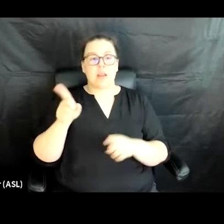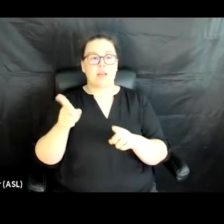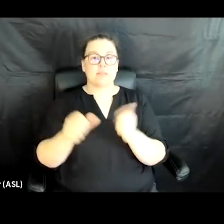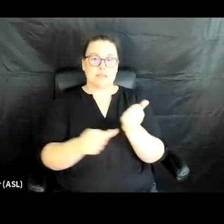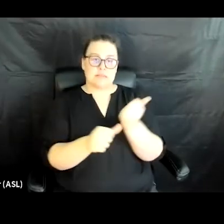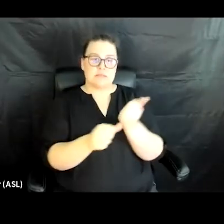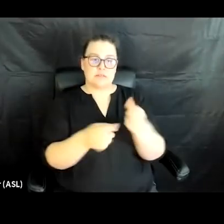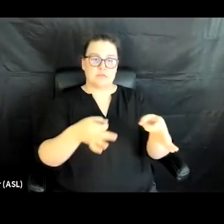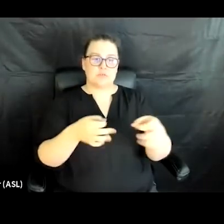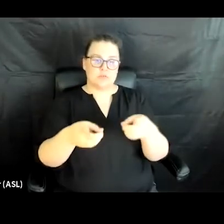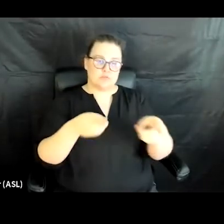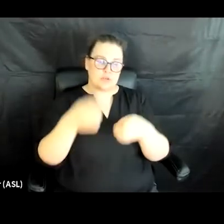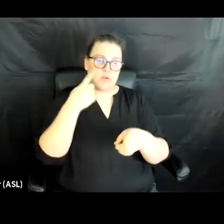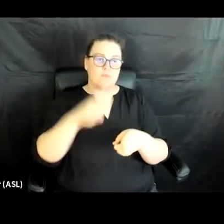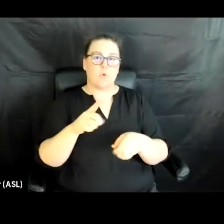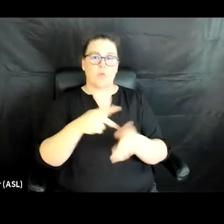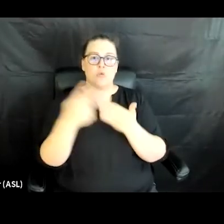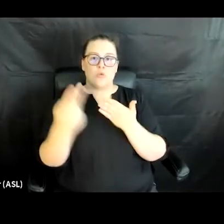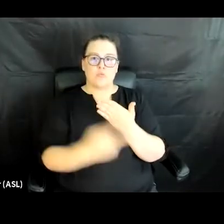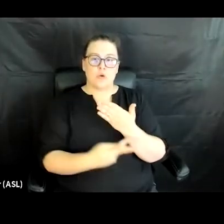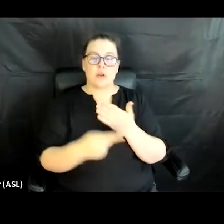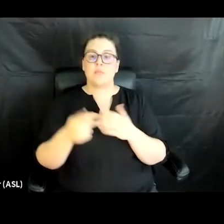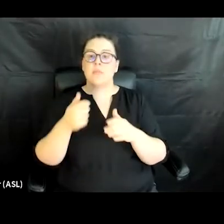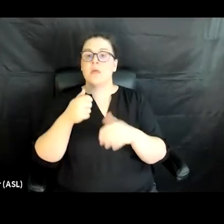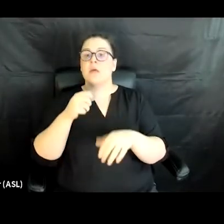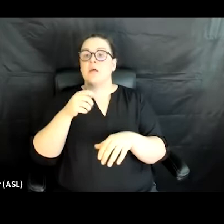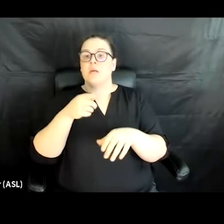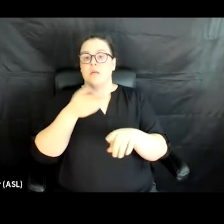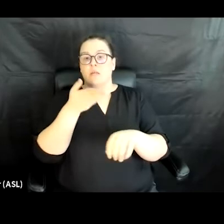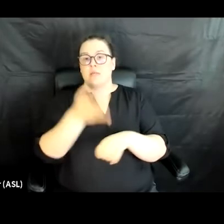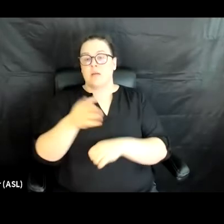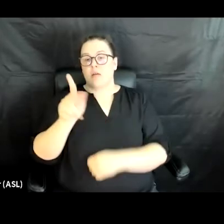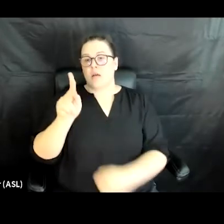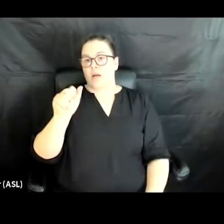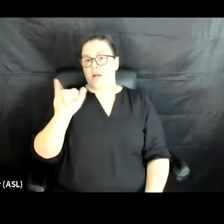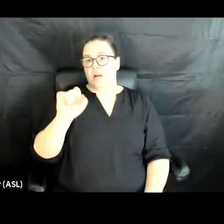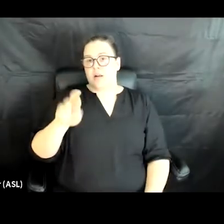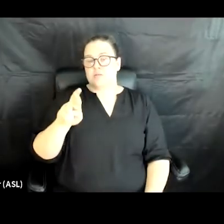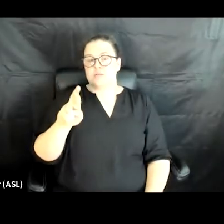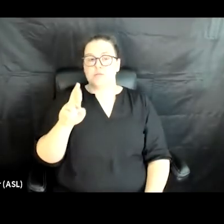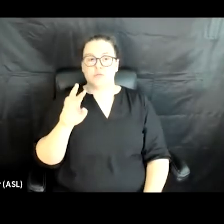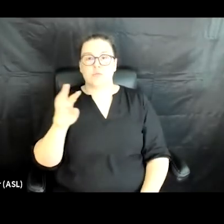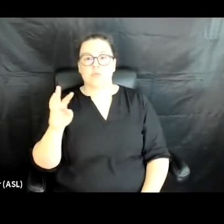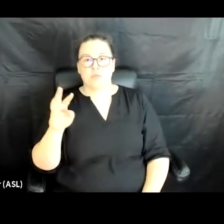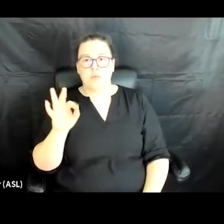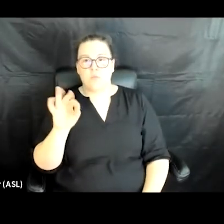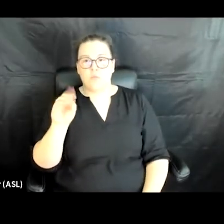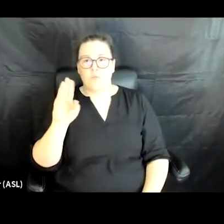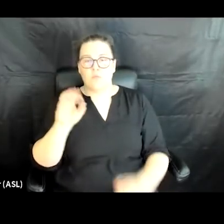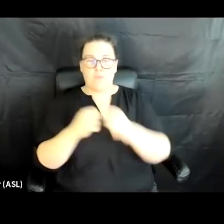healthcare marketplace at the Kaiser Family Foundation in Washington. In November, KFF released